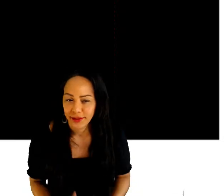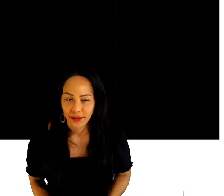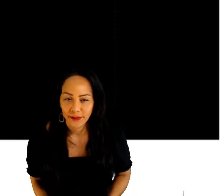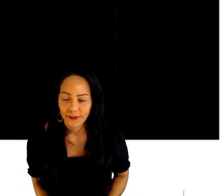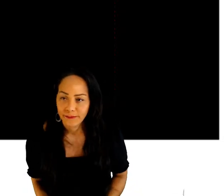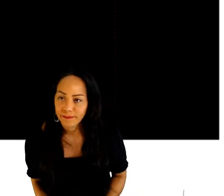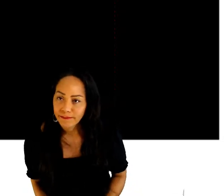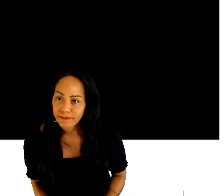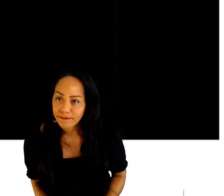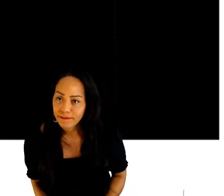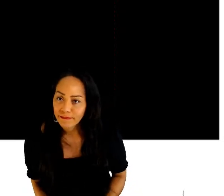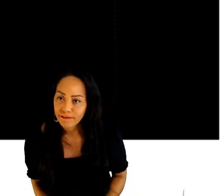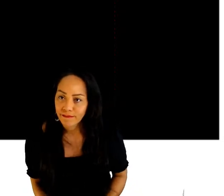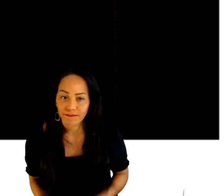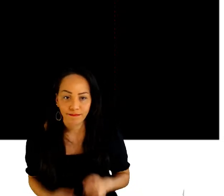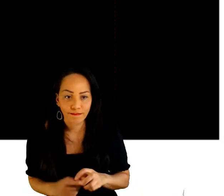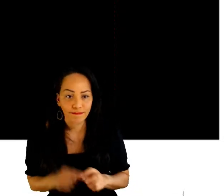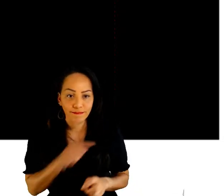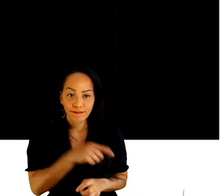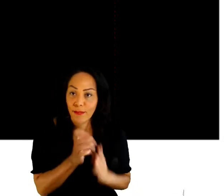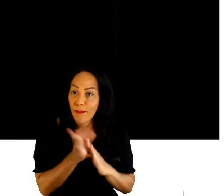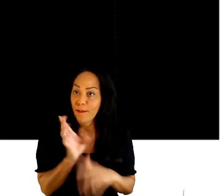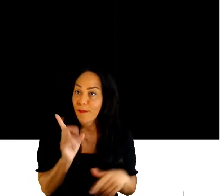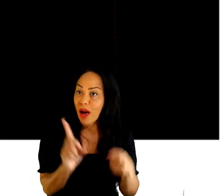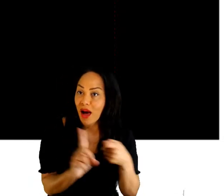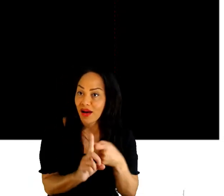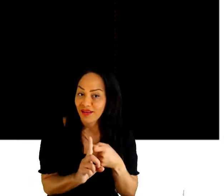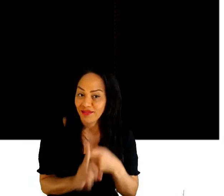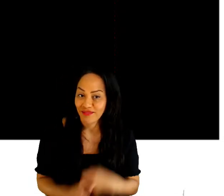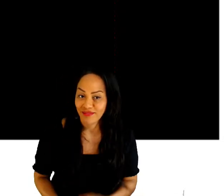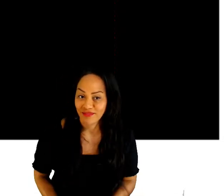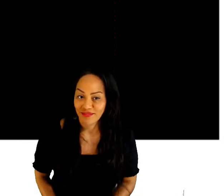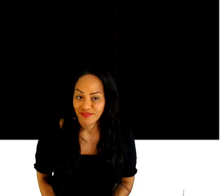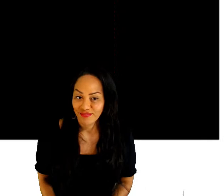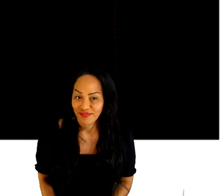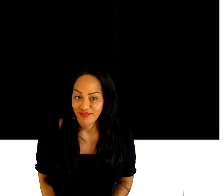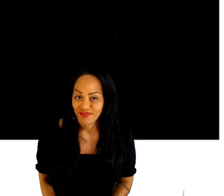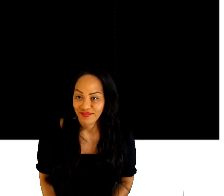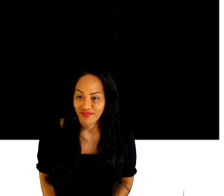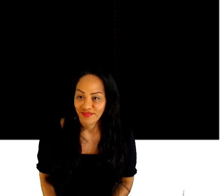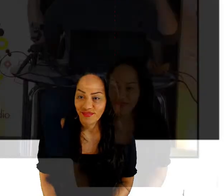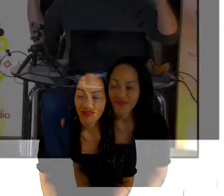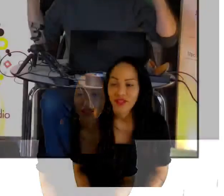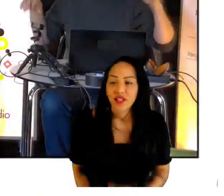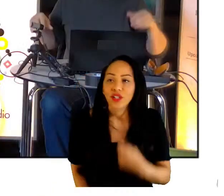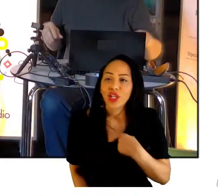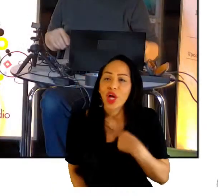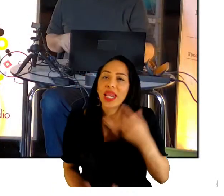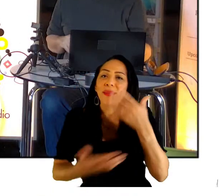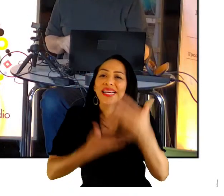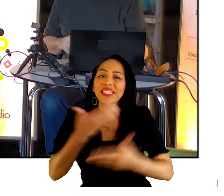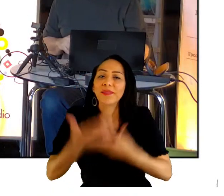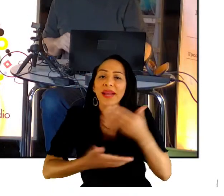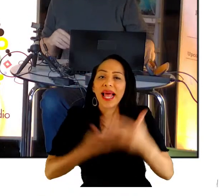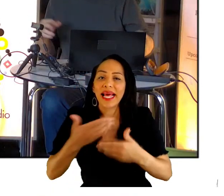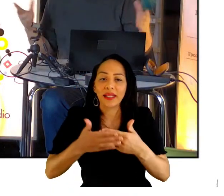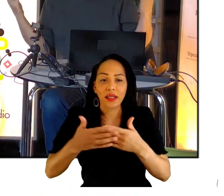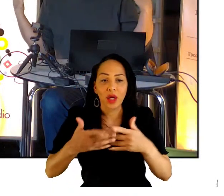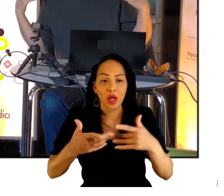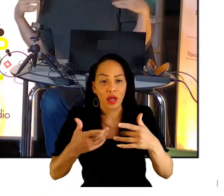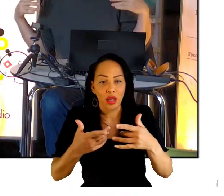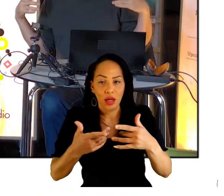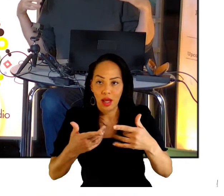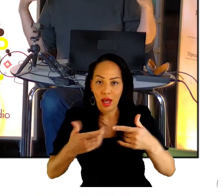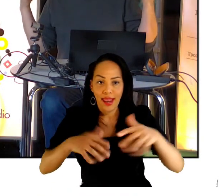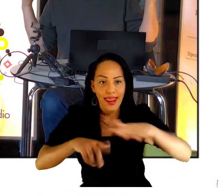I realized that perhaps one of the things which you should have done at the top of the show was to give you an idea of our stage. I'll show you a video now which shows